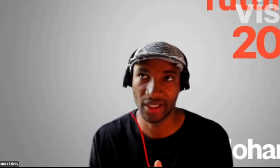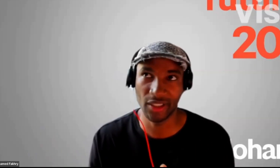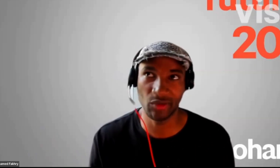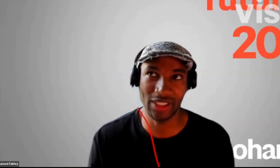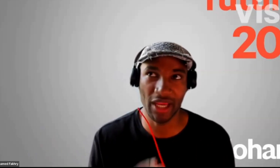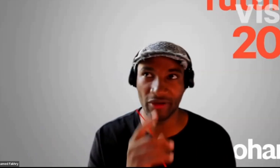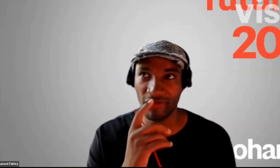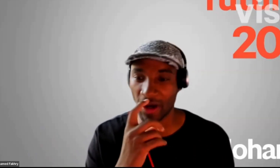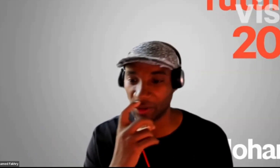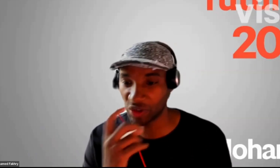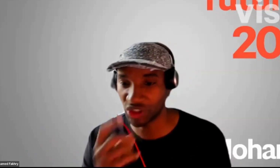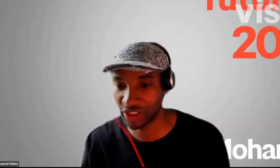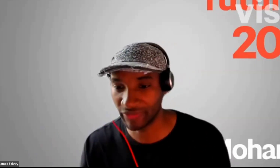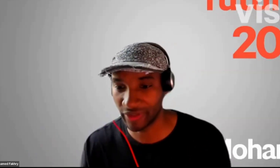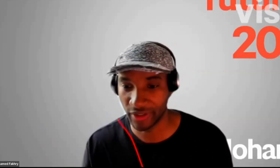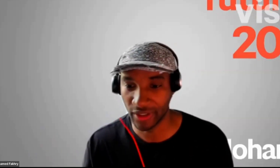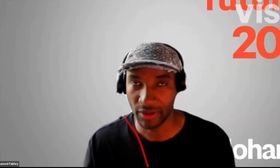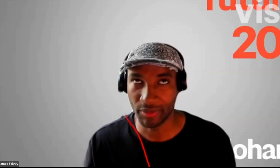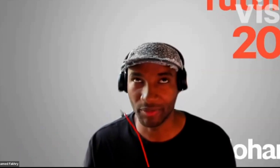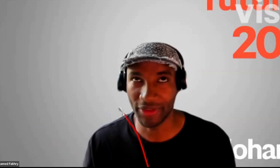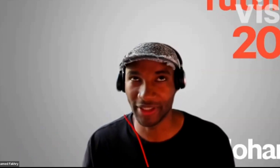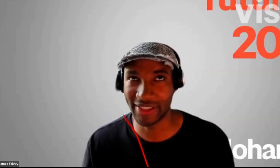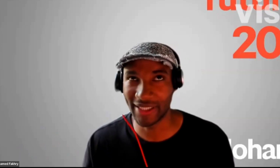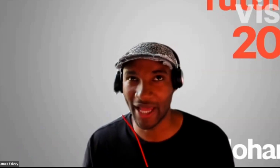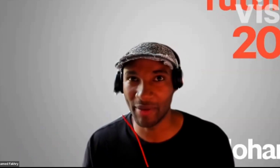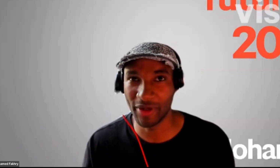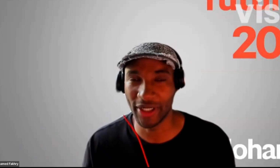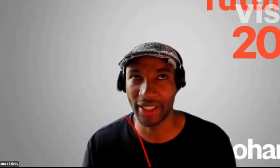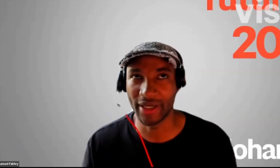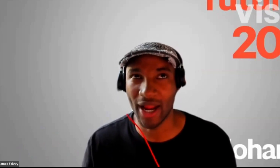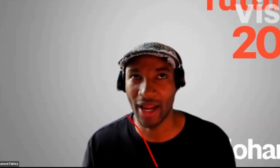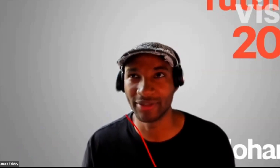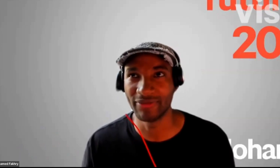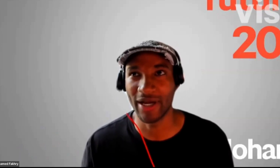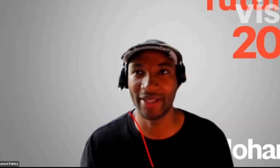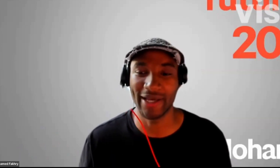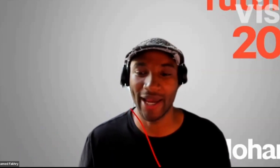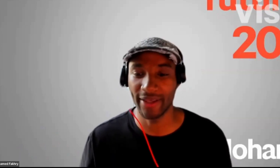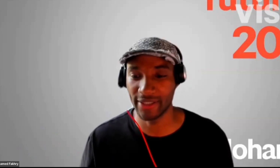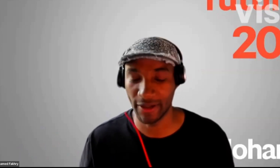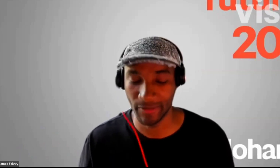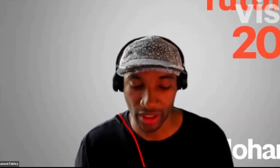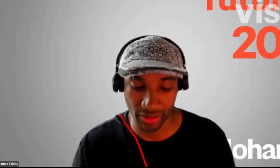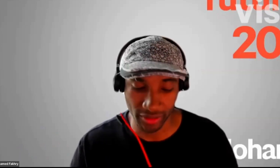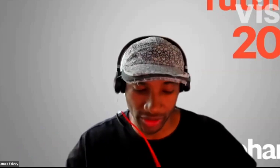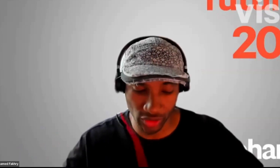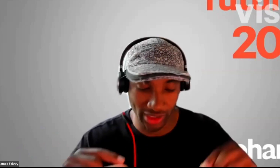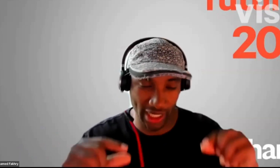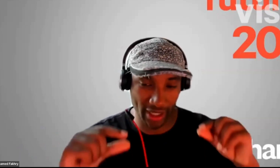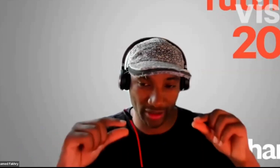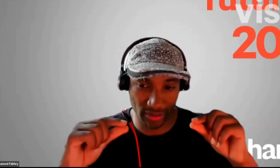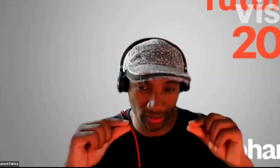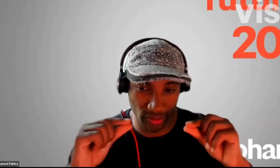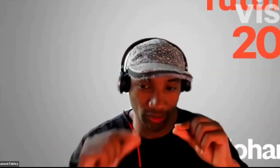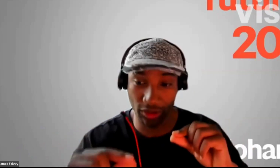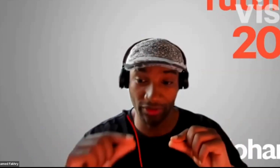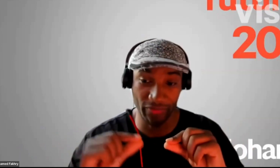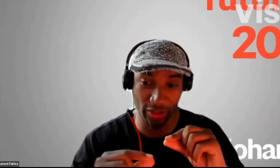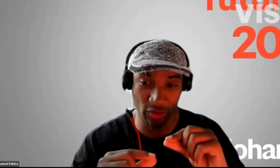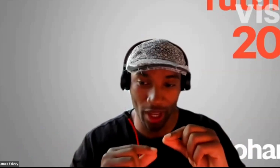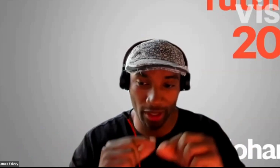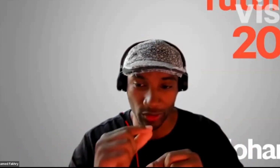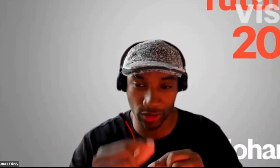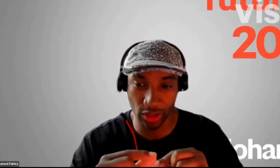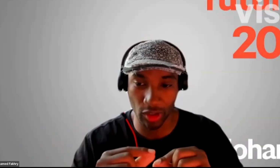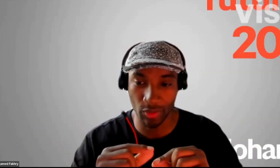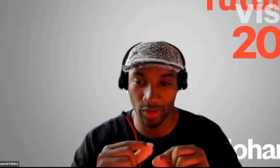then it was kind of harder to shift, but still I am learning a lot of ISL. It's just like not the